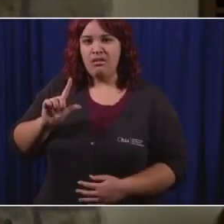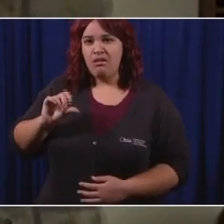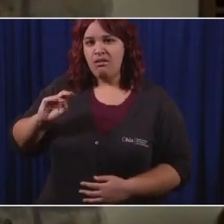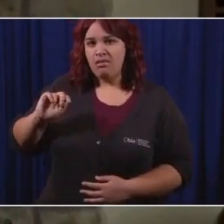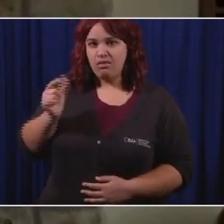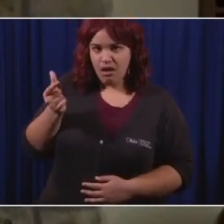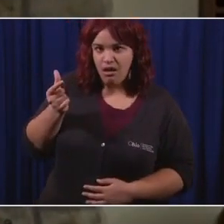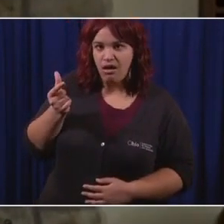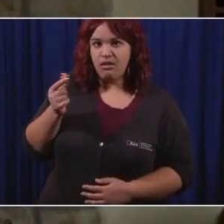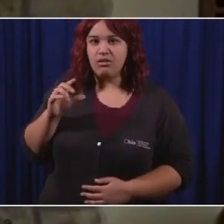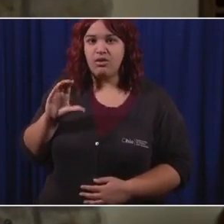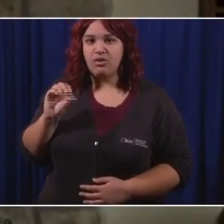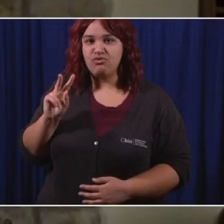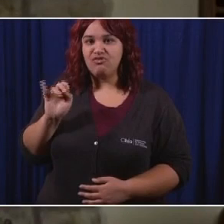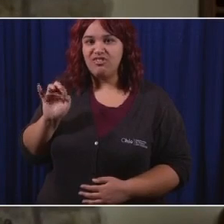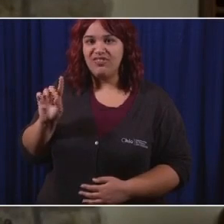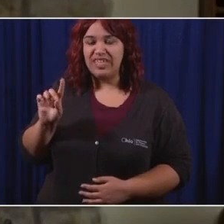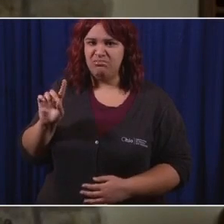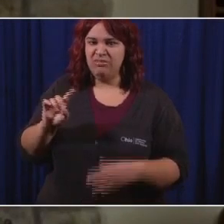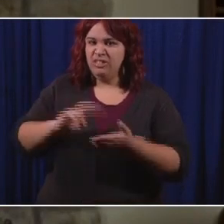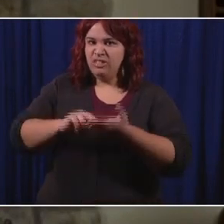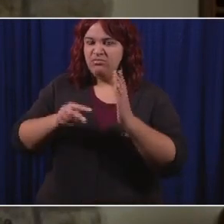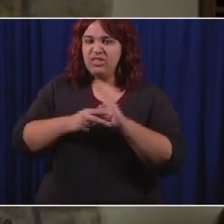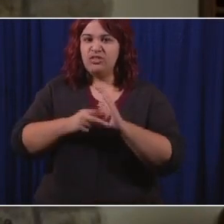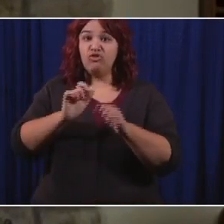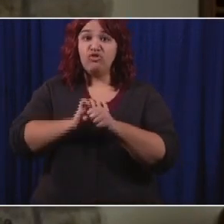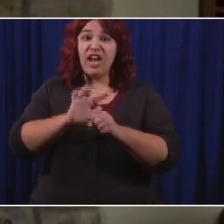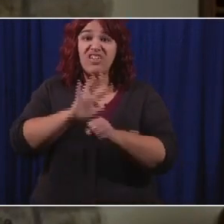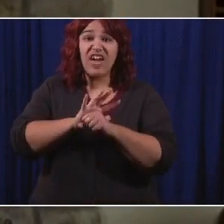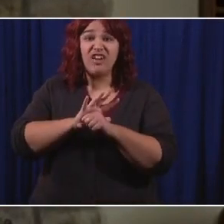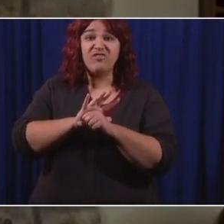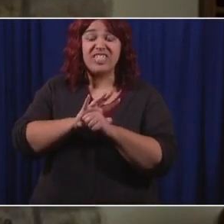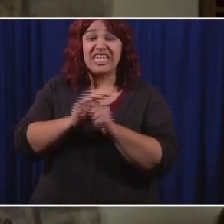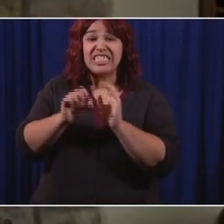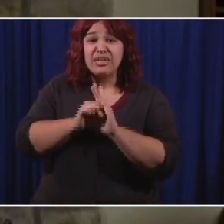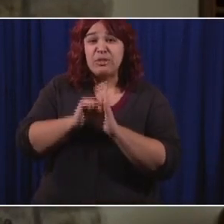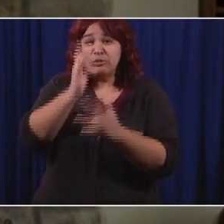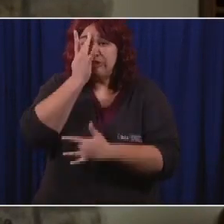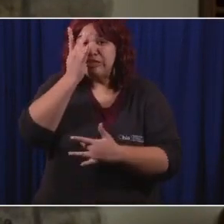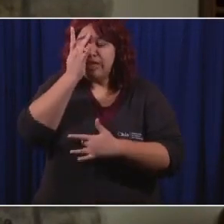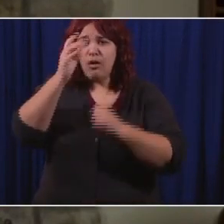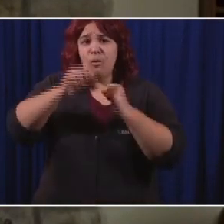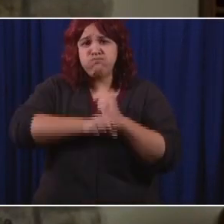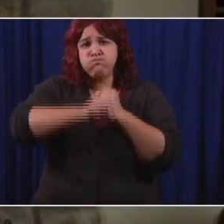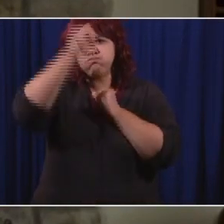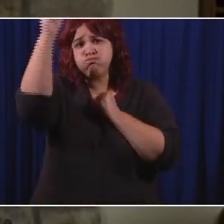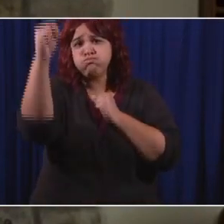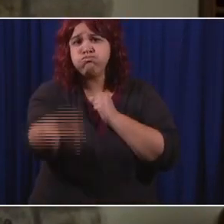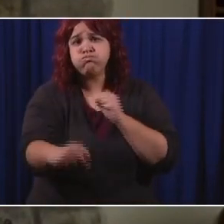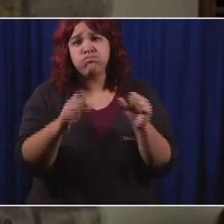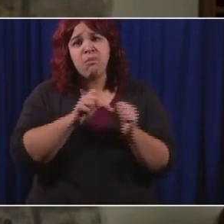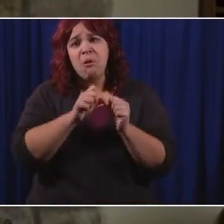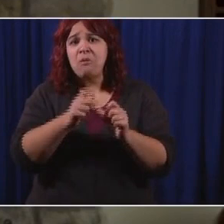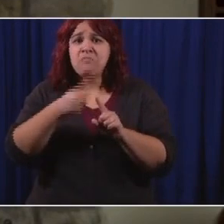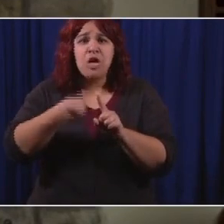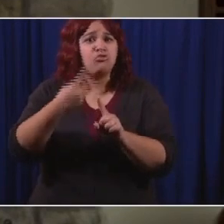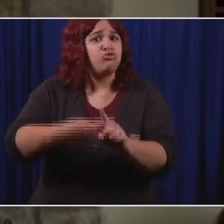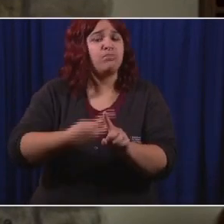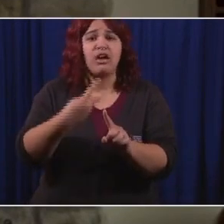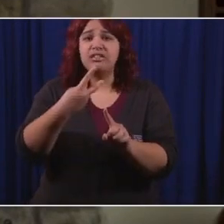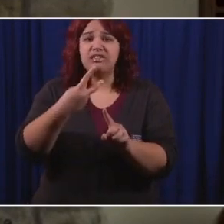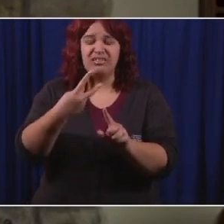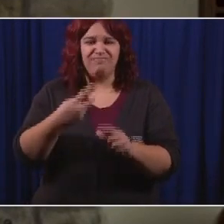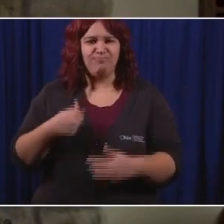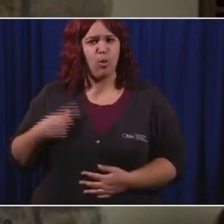Has the state collected any data on how many people in Ohio have that, and maybe for the doctor, if he's still